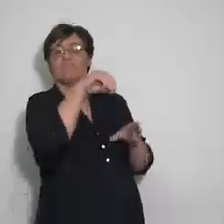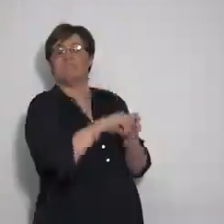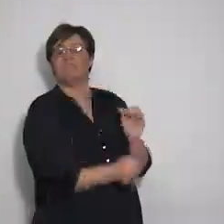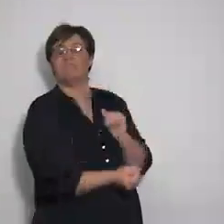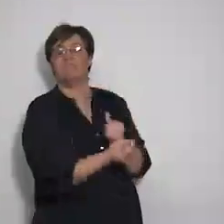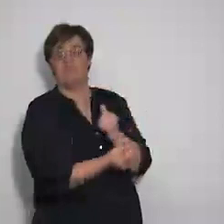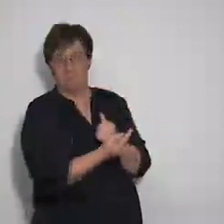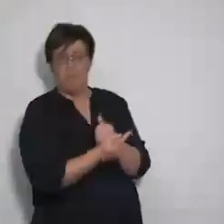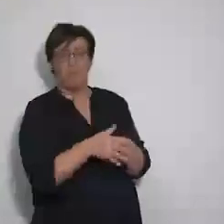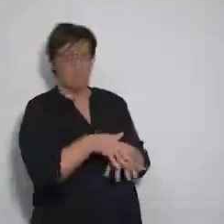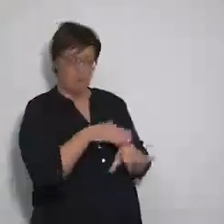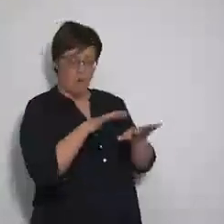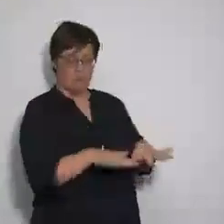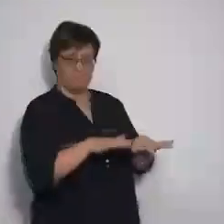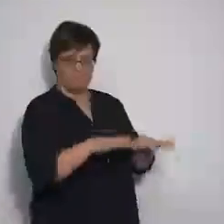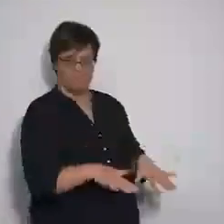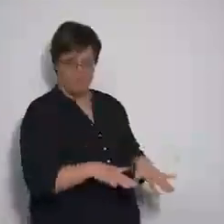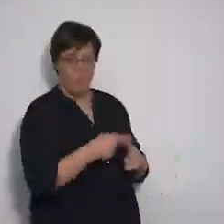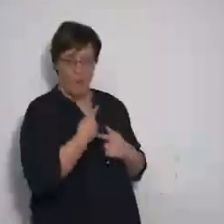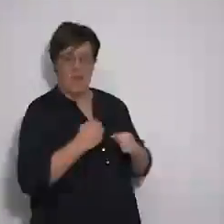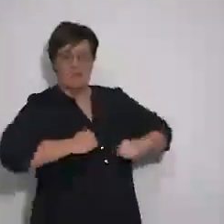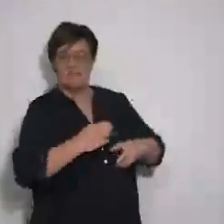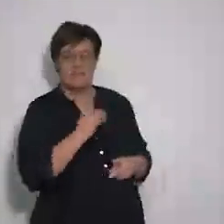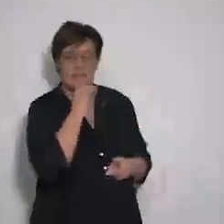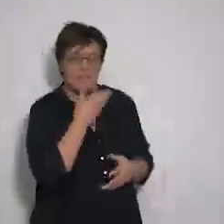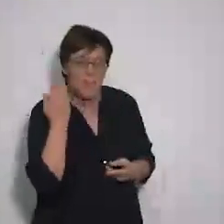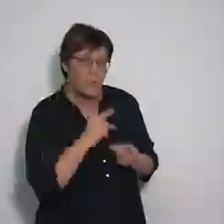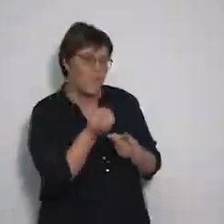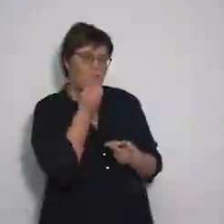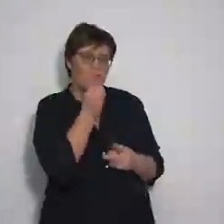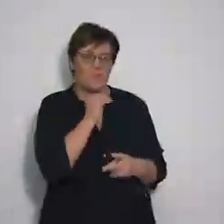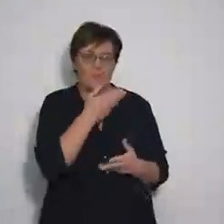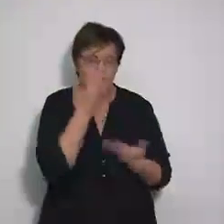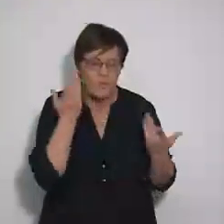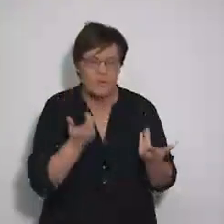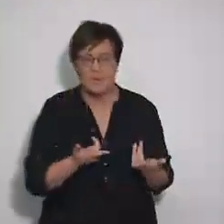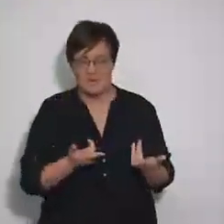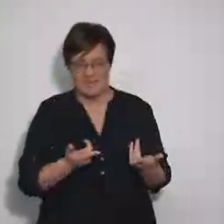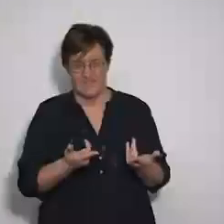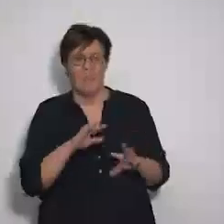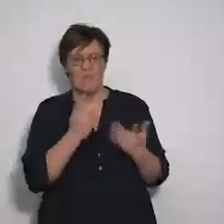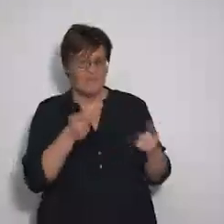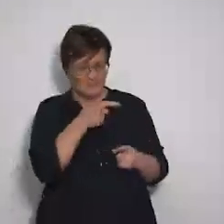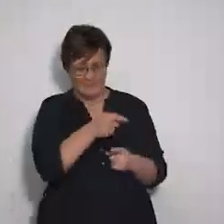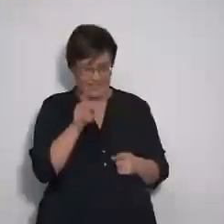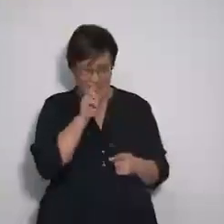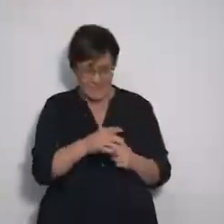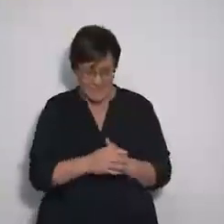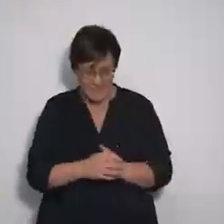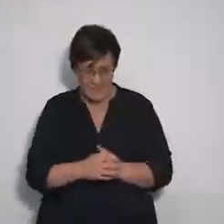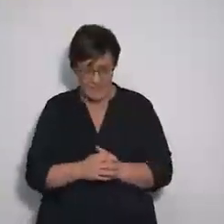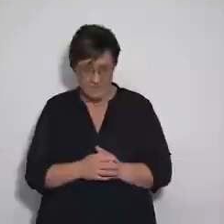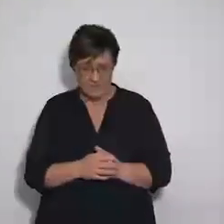now going to start slowing down the growth rate of the population. We're going to see maybe a lack